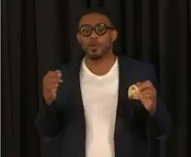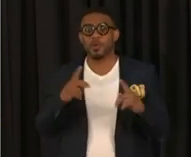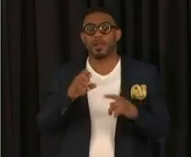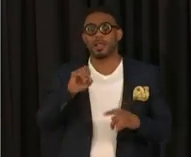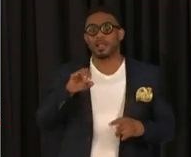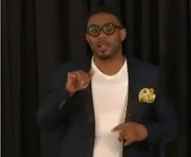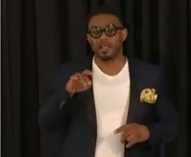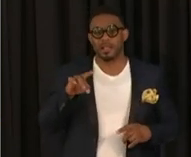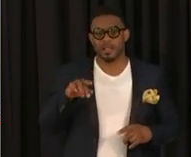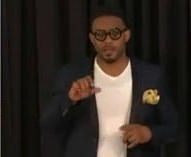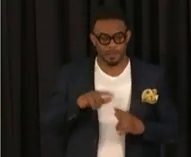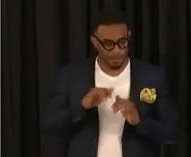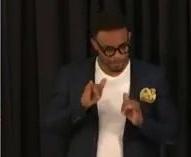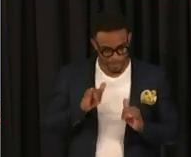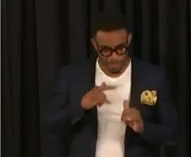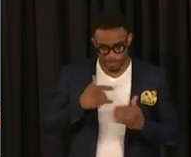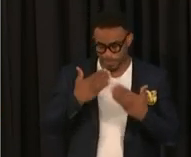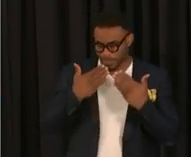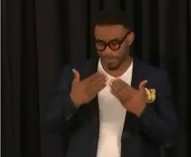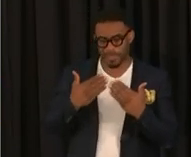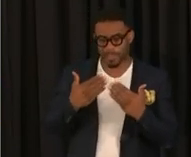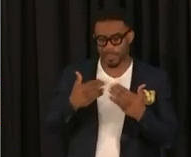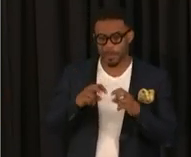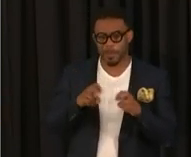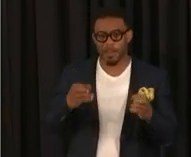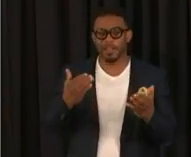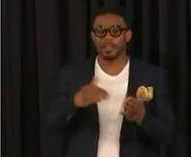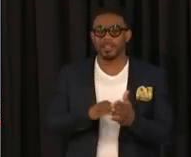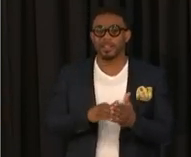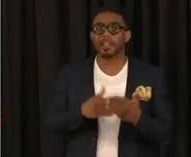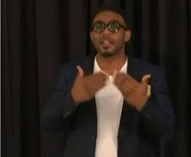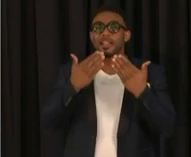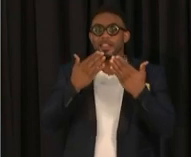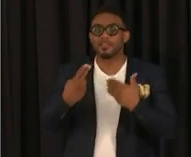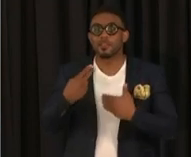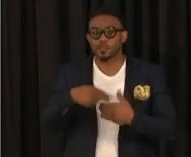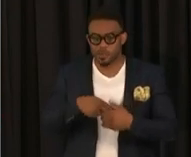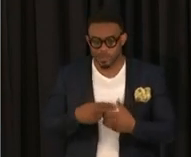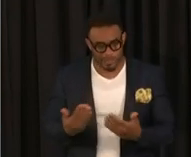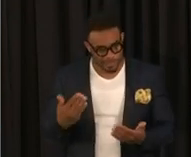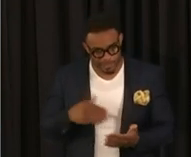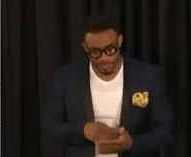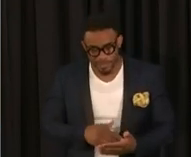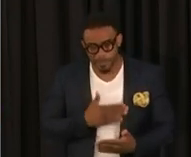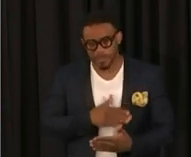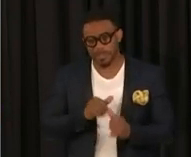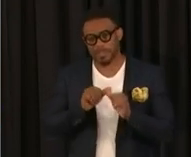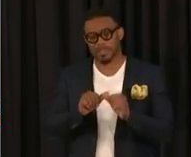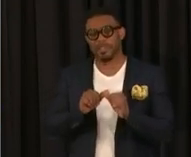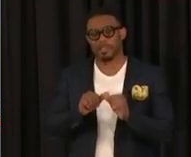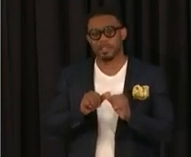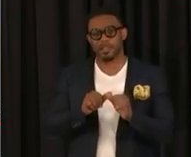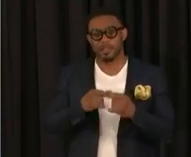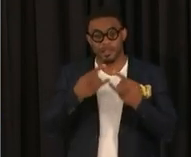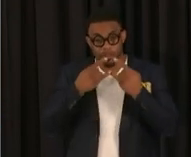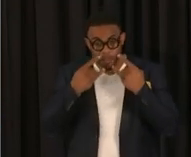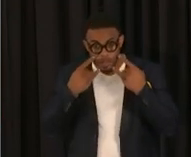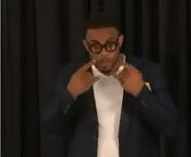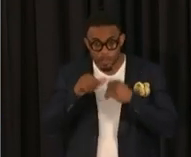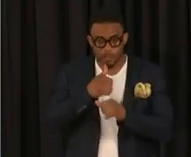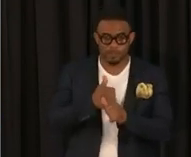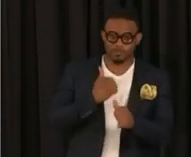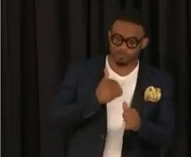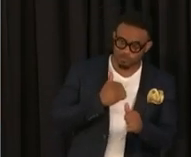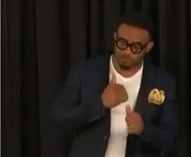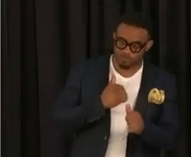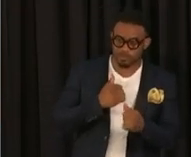the return of the cicadas. But with that, I just want to thank our panelists again. Thank you for joining us again. Please continue to mask up,